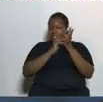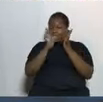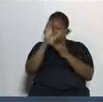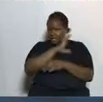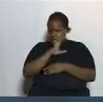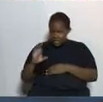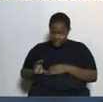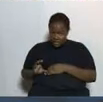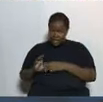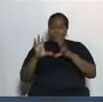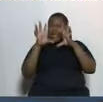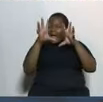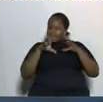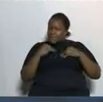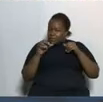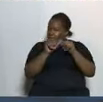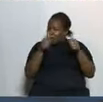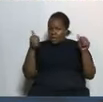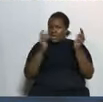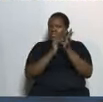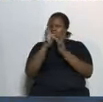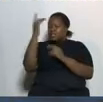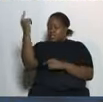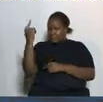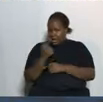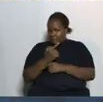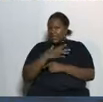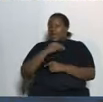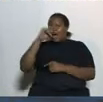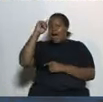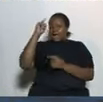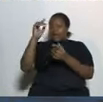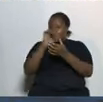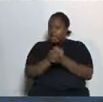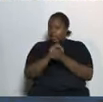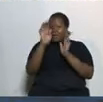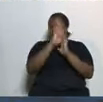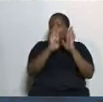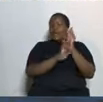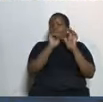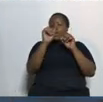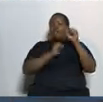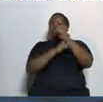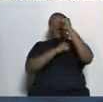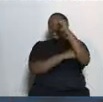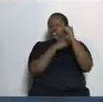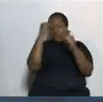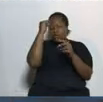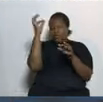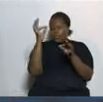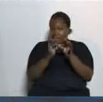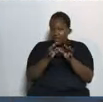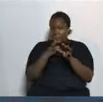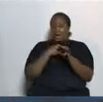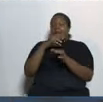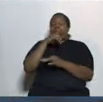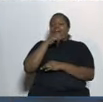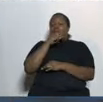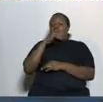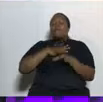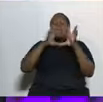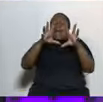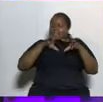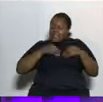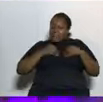the fact that Jesus was coming again. He believed that the Bible was the foundation of his faith, and my father accepted the Bible